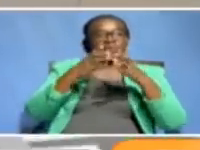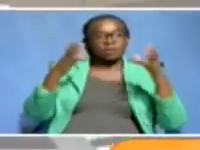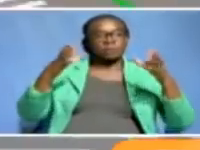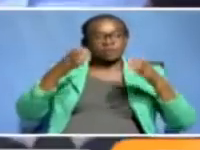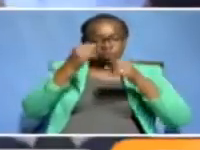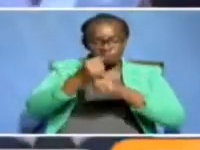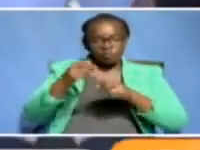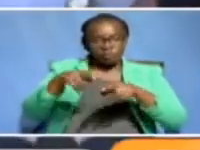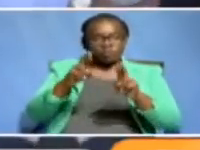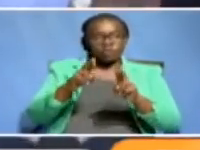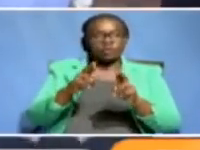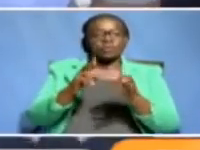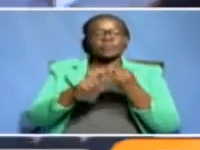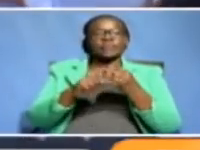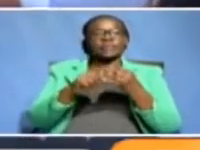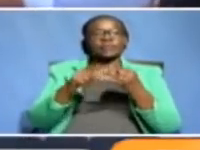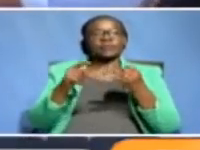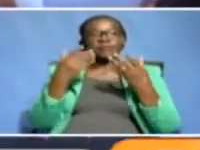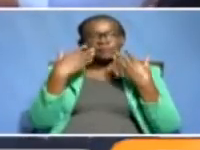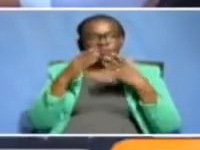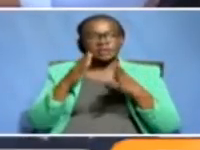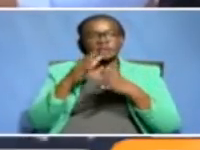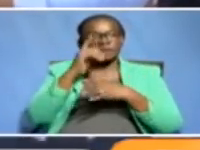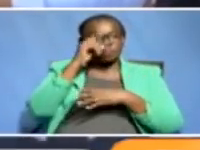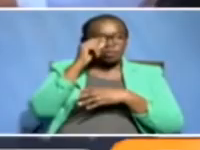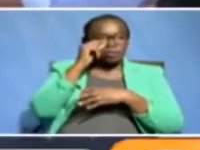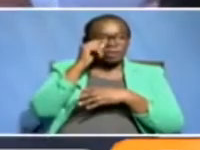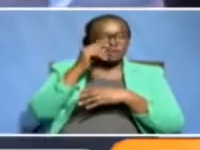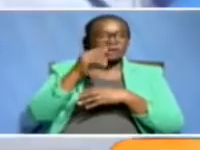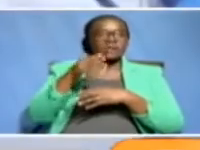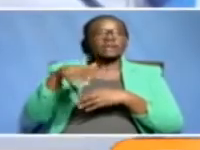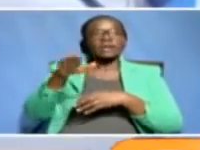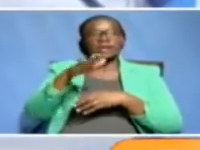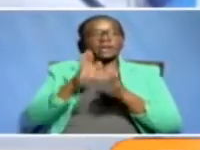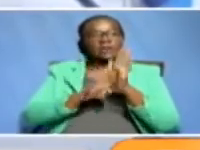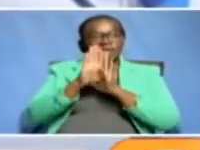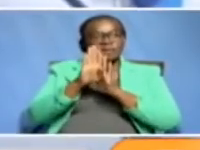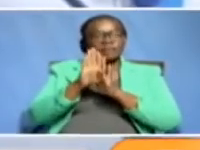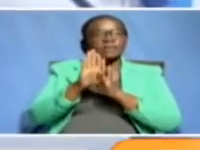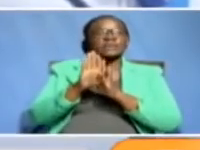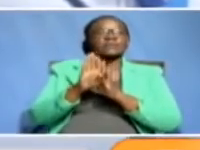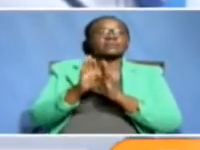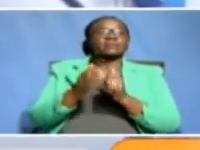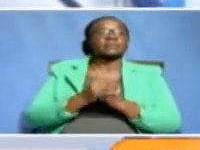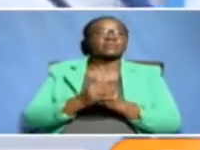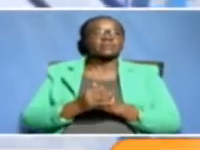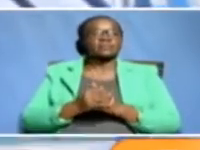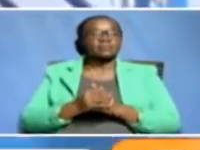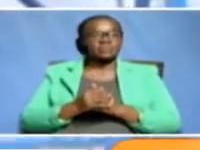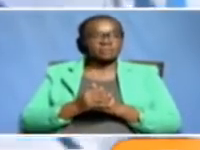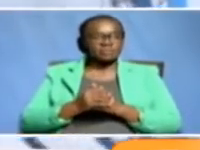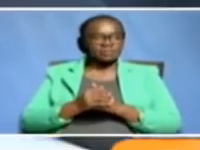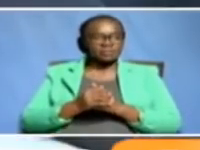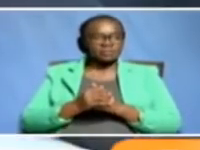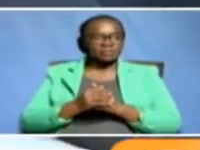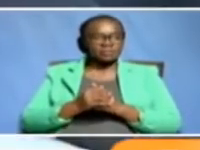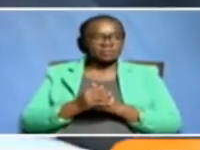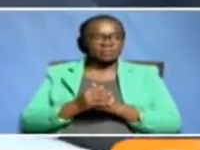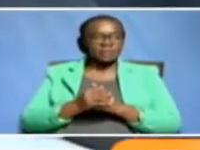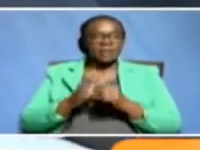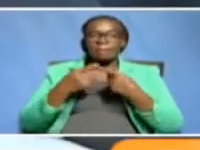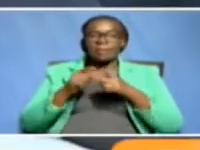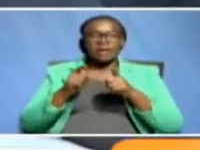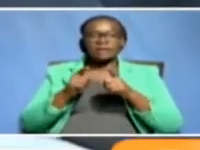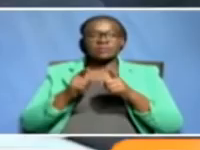the completion of the Mombasa Coastal Area Development, including the Mombasa Dongo Kundu Special Economic Zone project. But what do